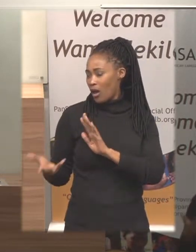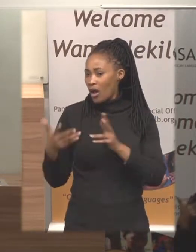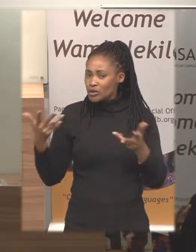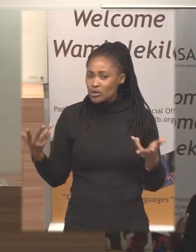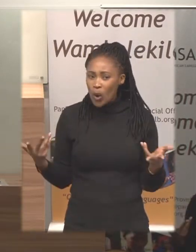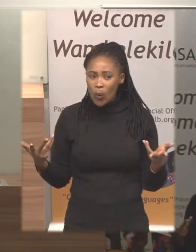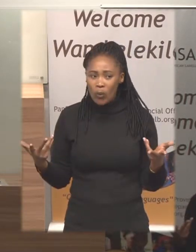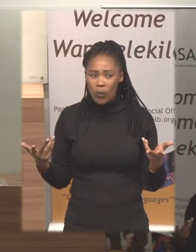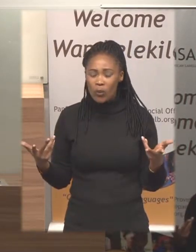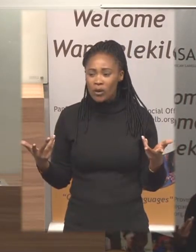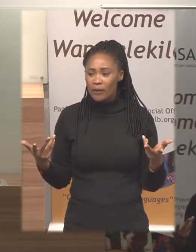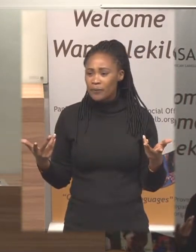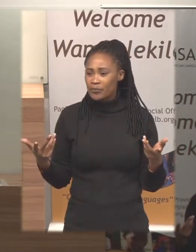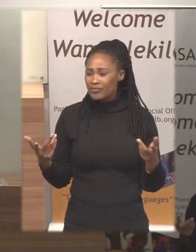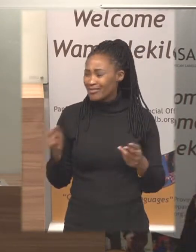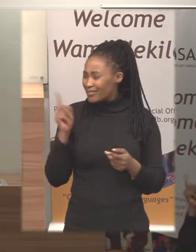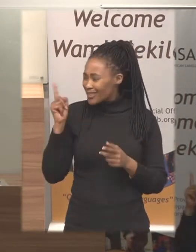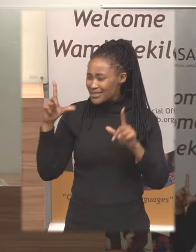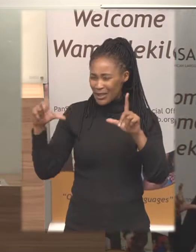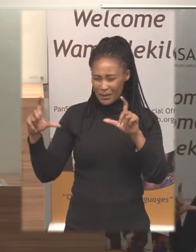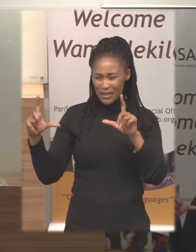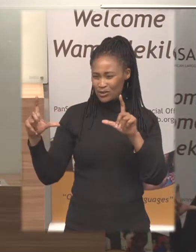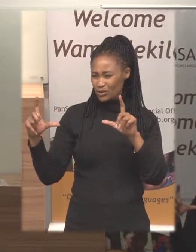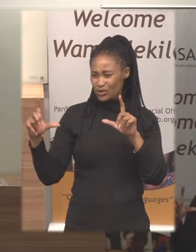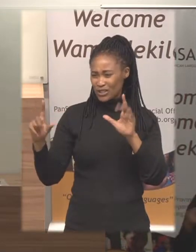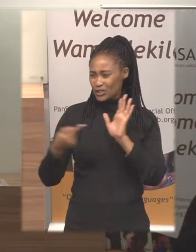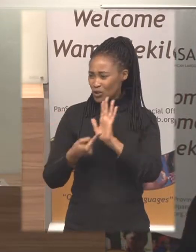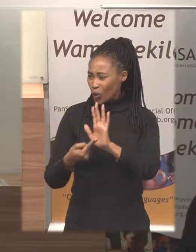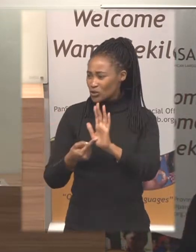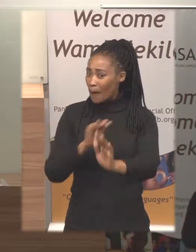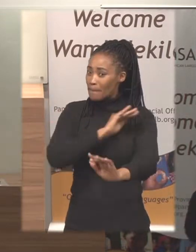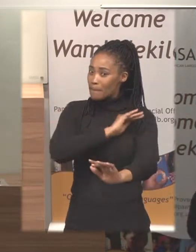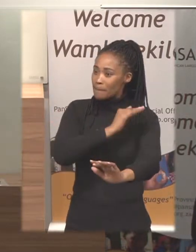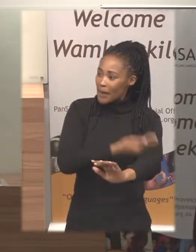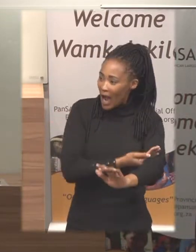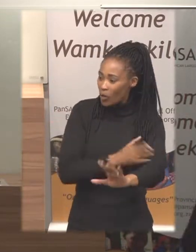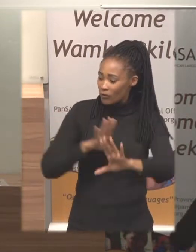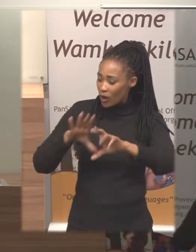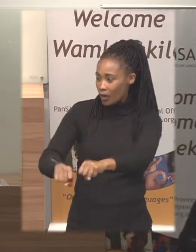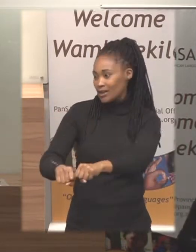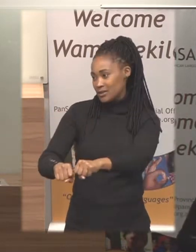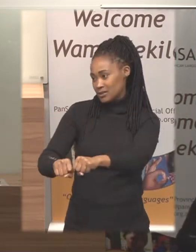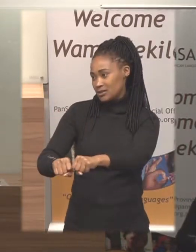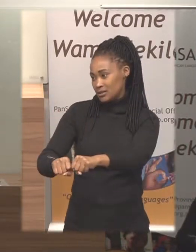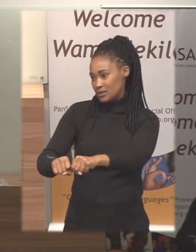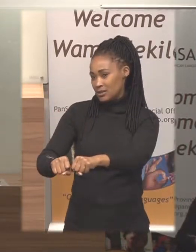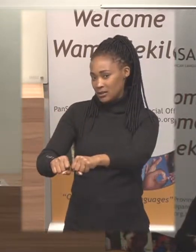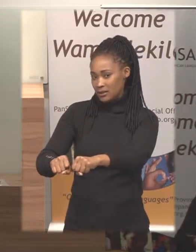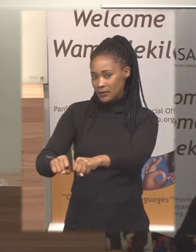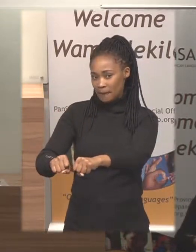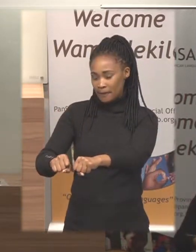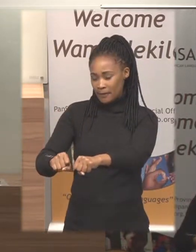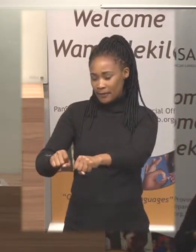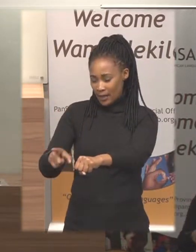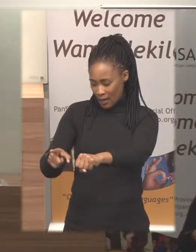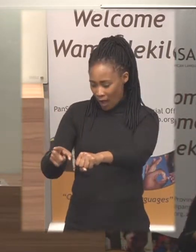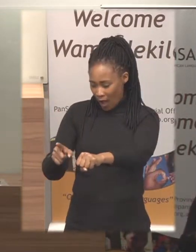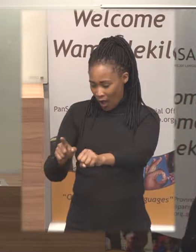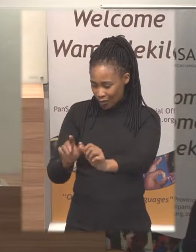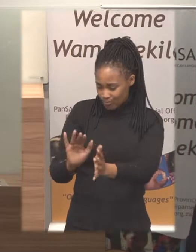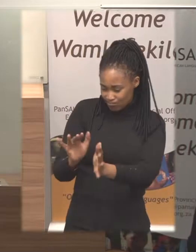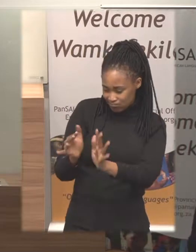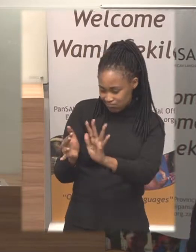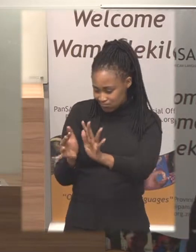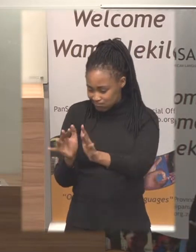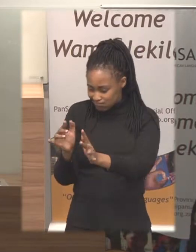sense, for me, this image really points to the power of coloniality in shaping what counts as